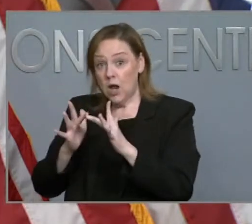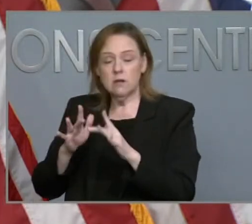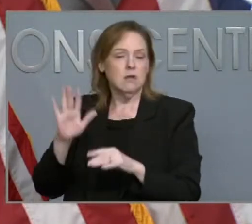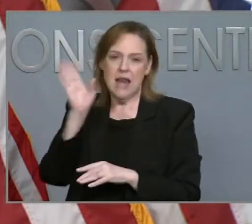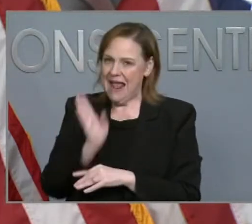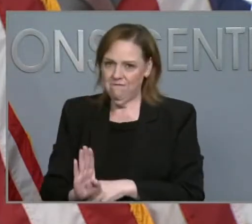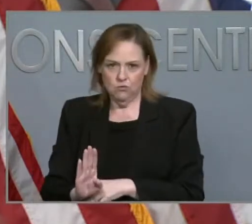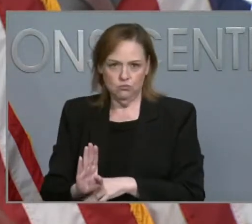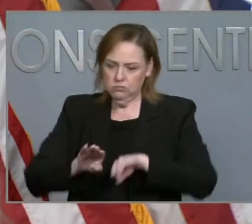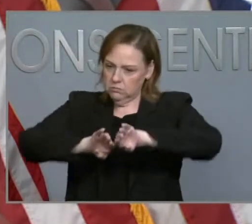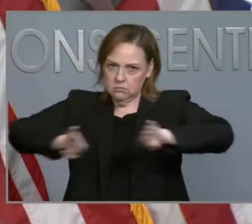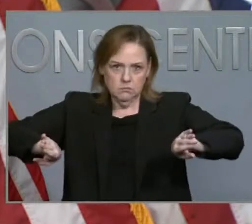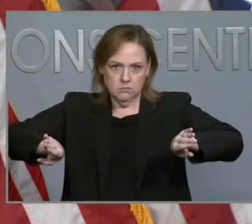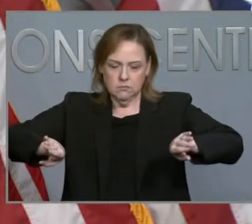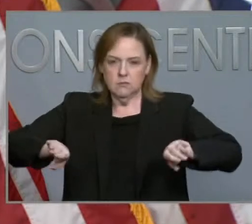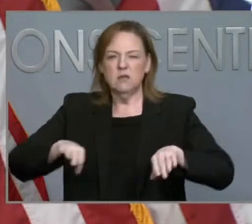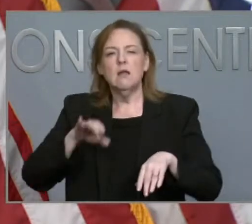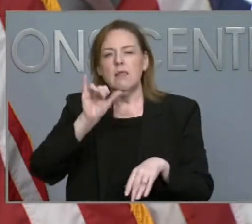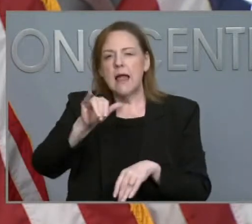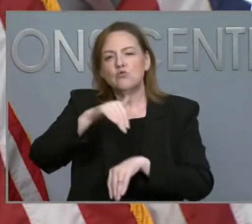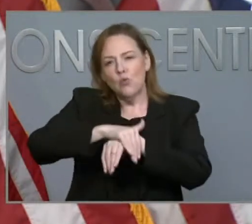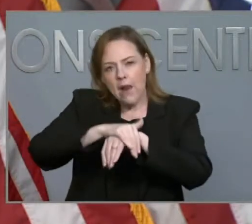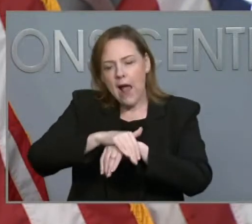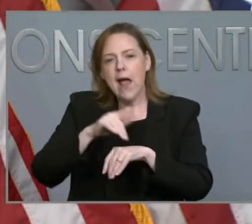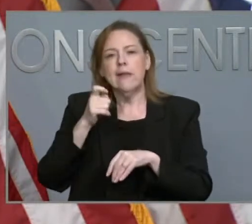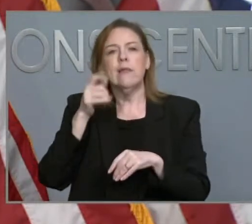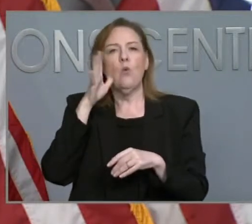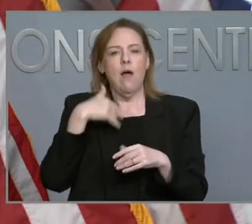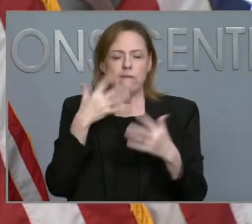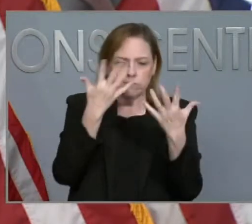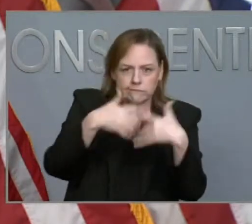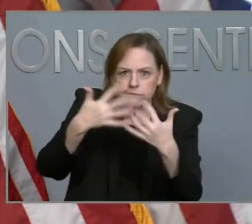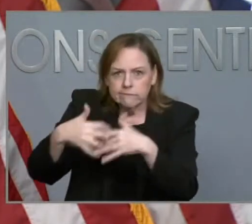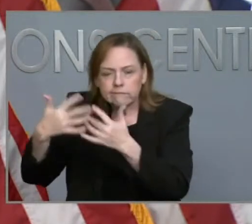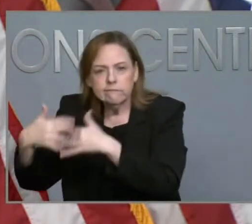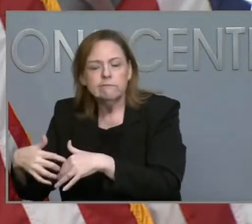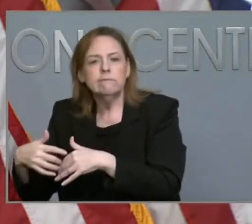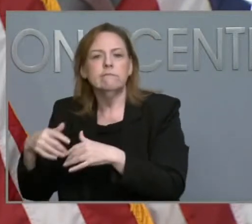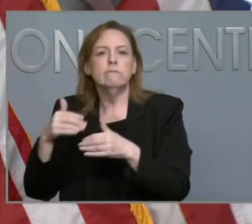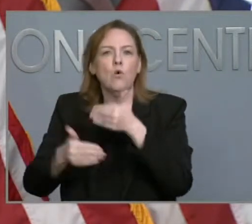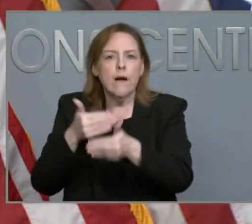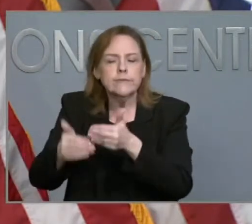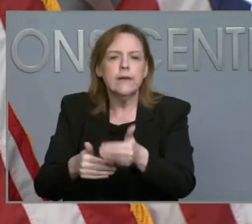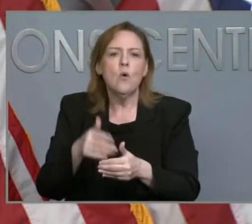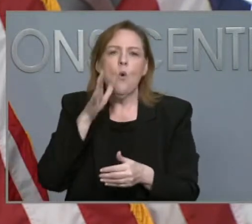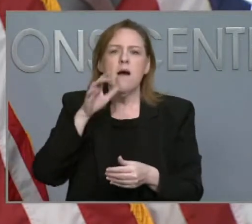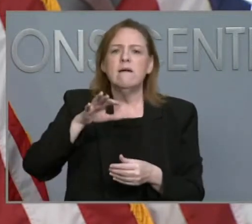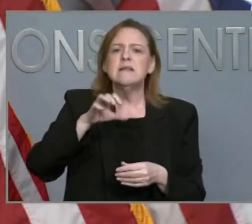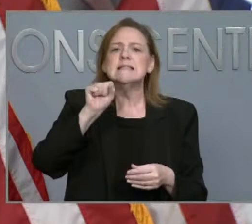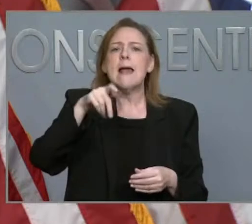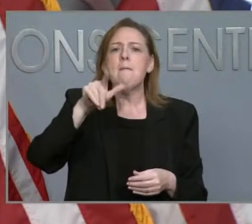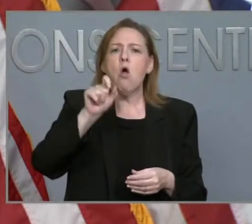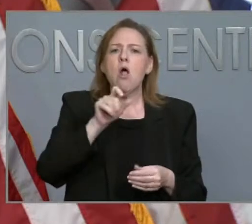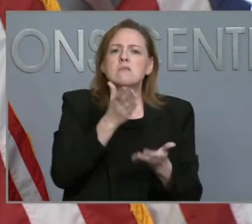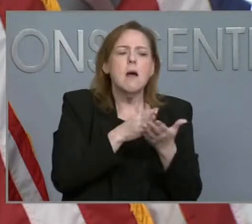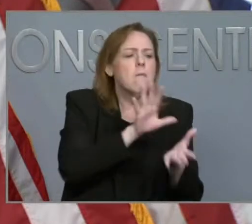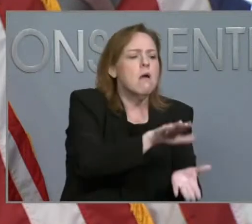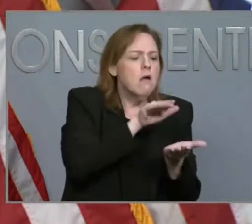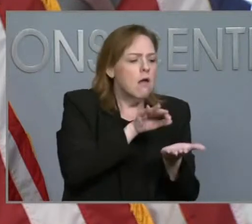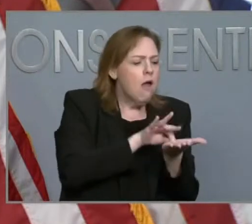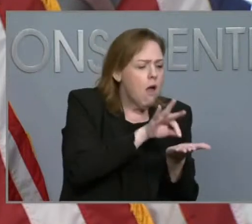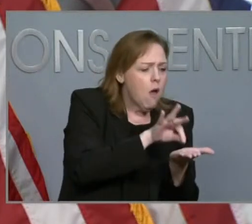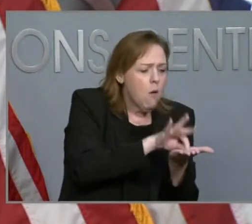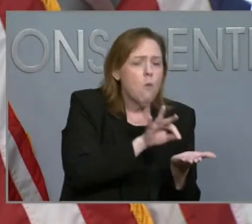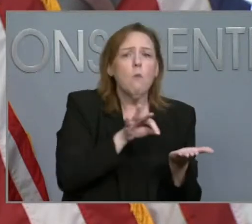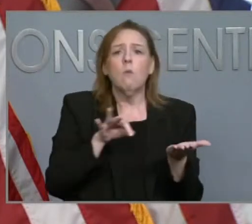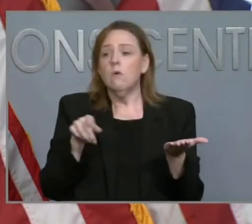tonight, and then we'll go through reconciliation processes and sample hand-to-eye counts and review of eligibility and so forth